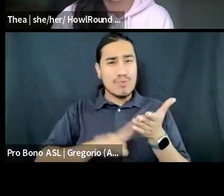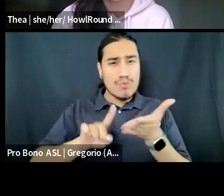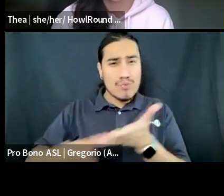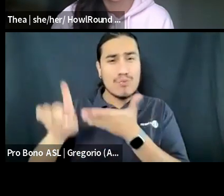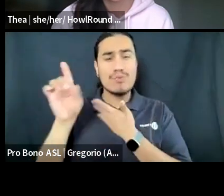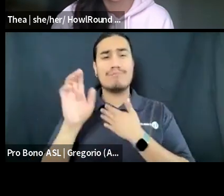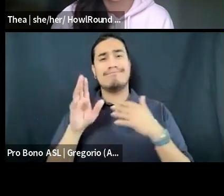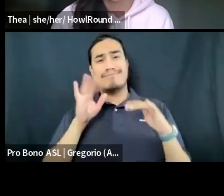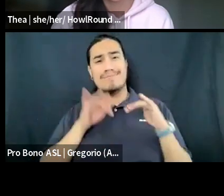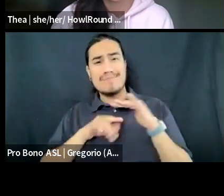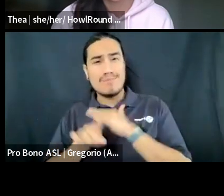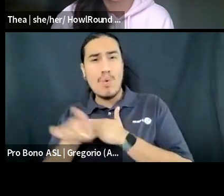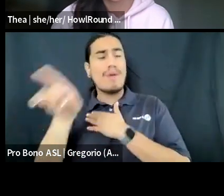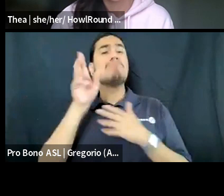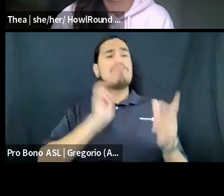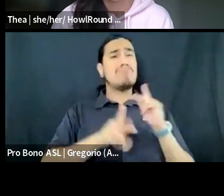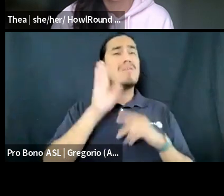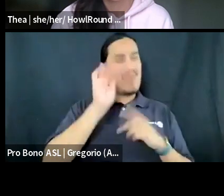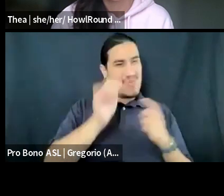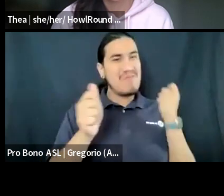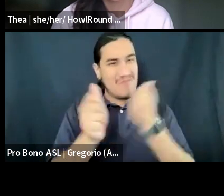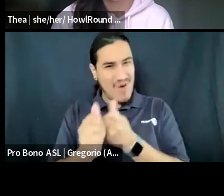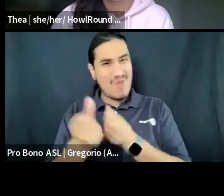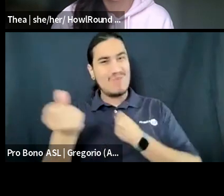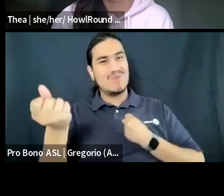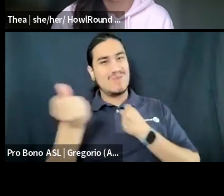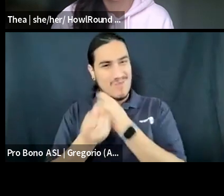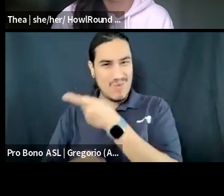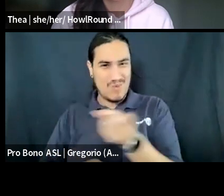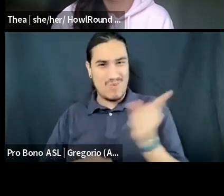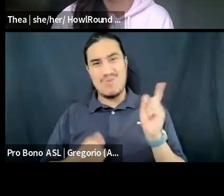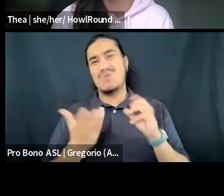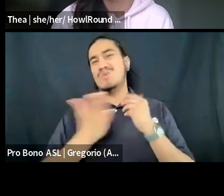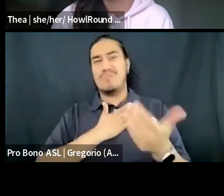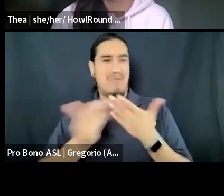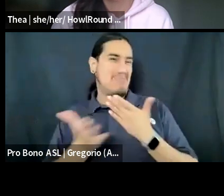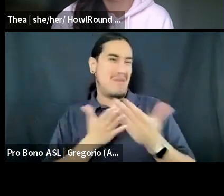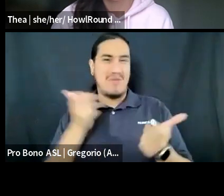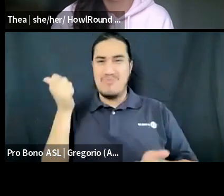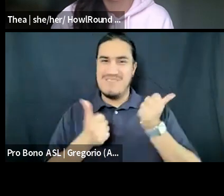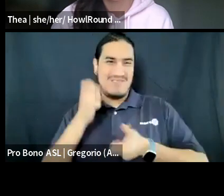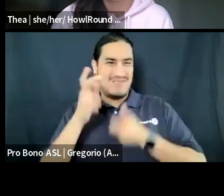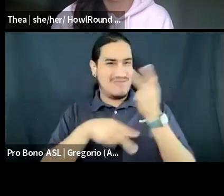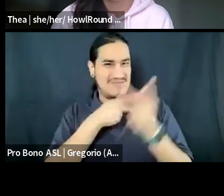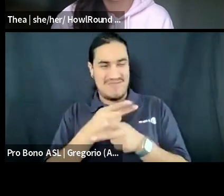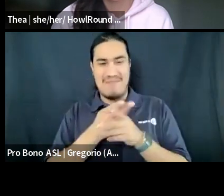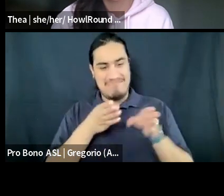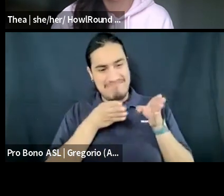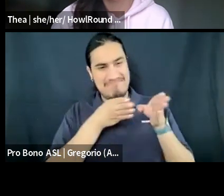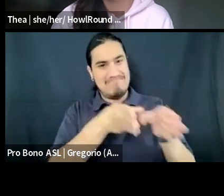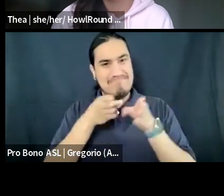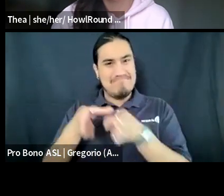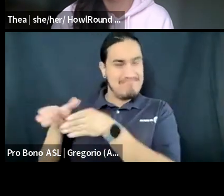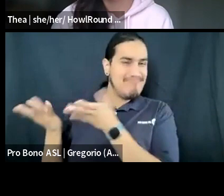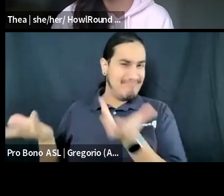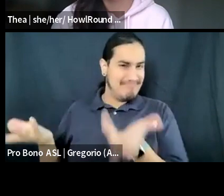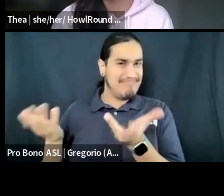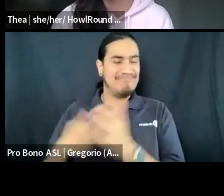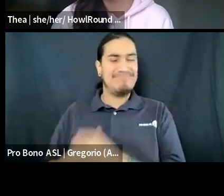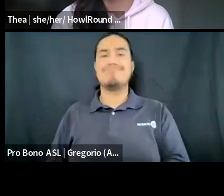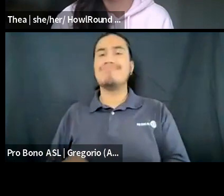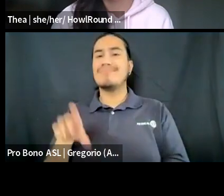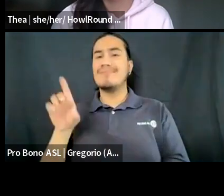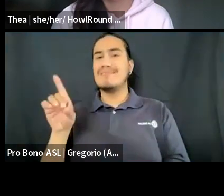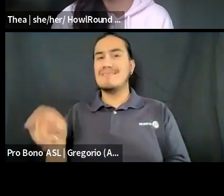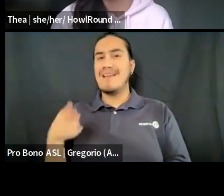it, they will follow you no matter what form you're working in. I love that. And I love that you just shared